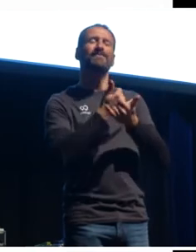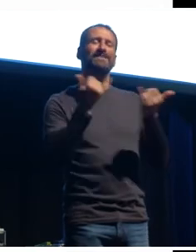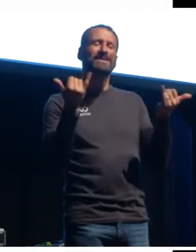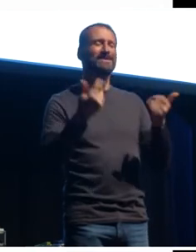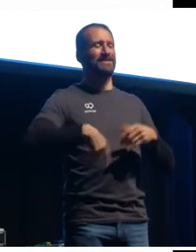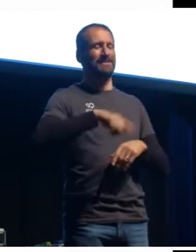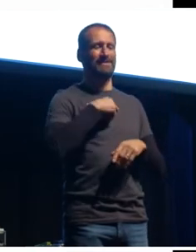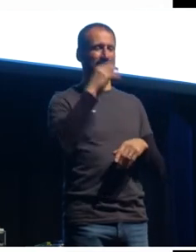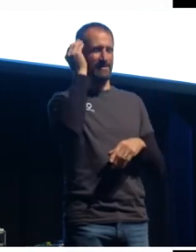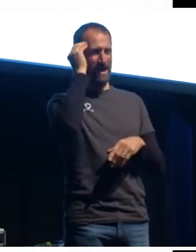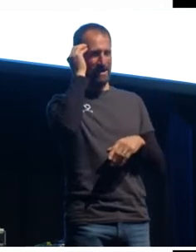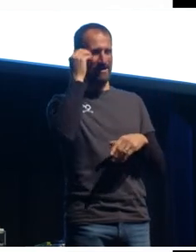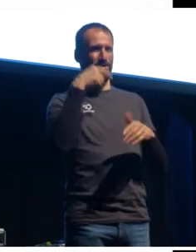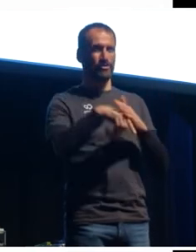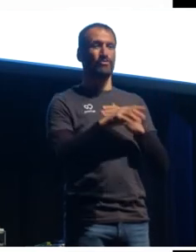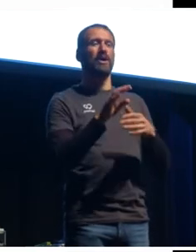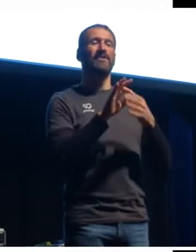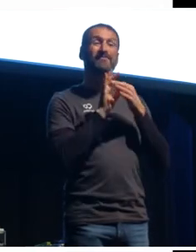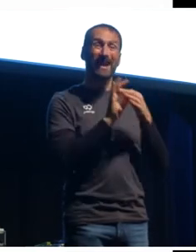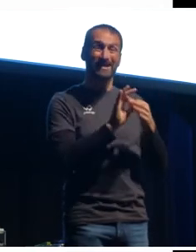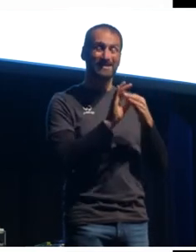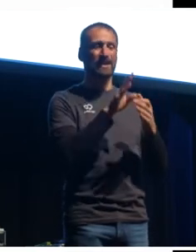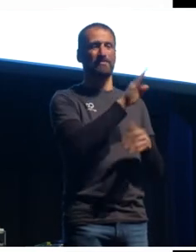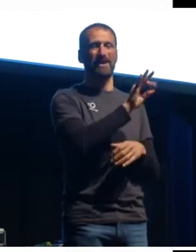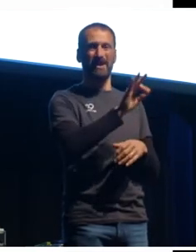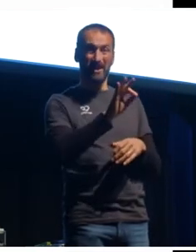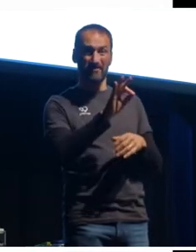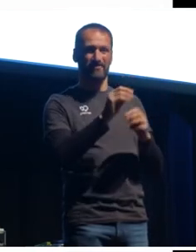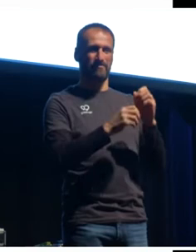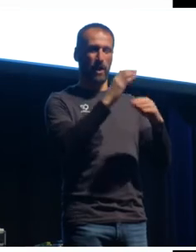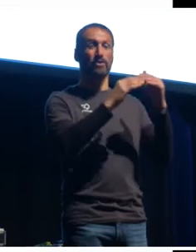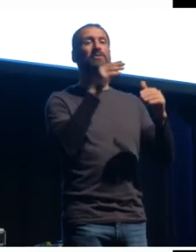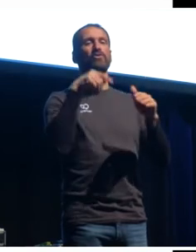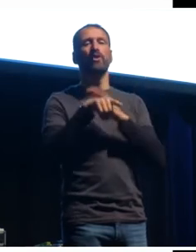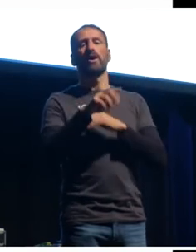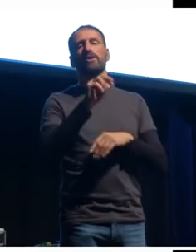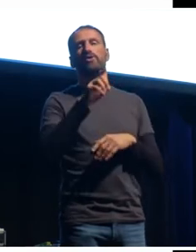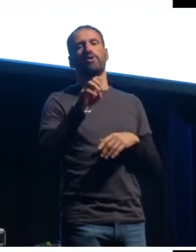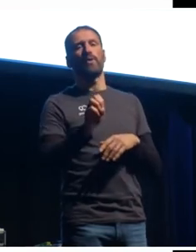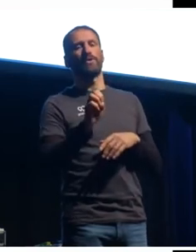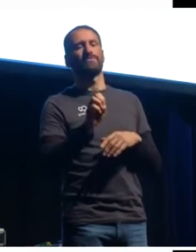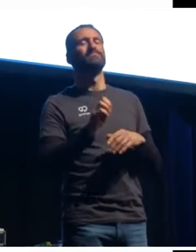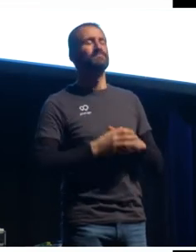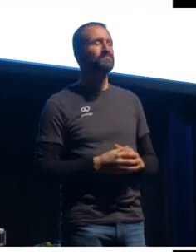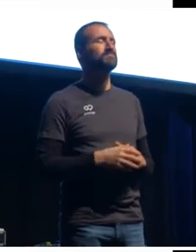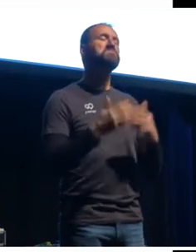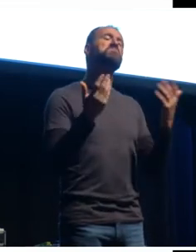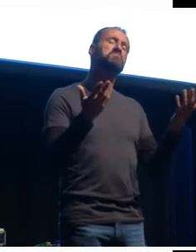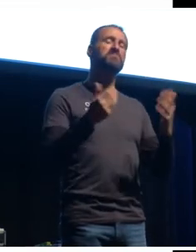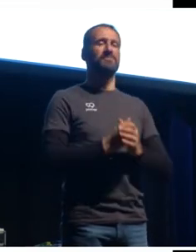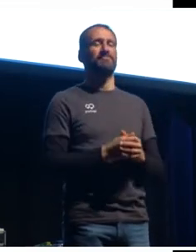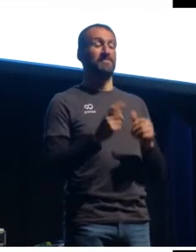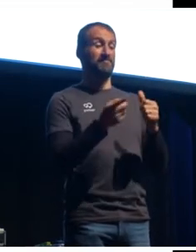building reliable BFFs with Node and some of the things that we can reuse there. So the first thing, let's look at